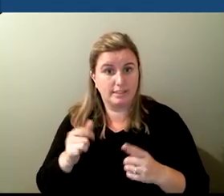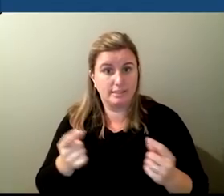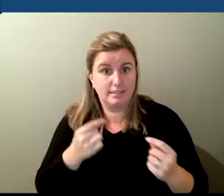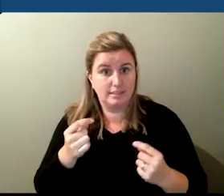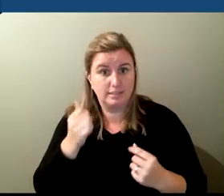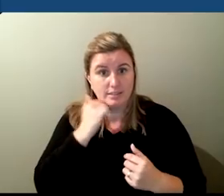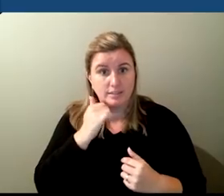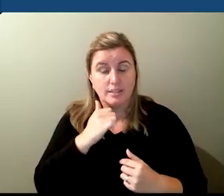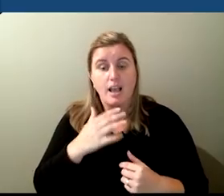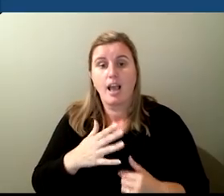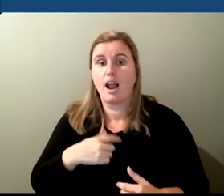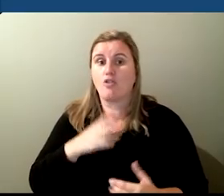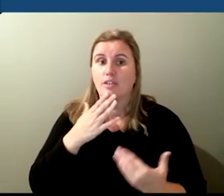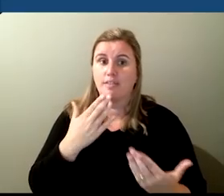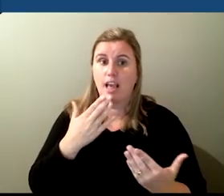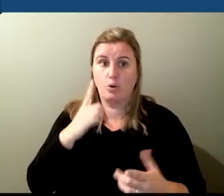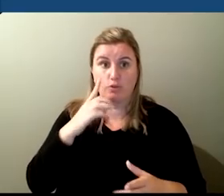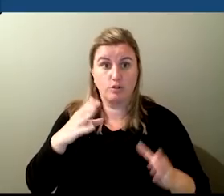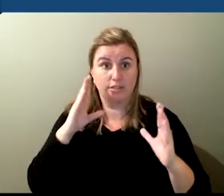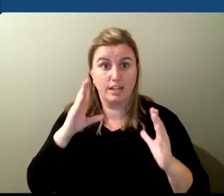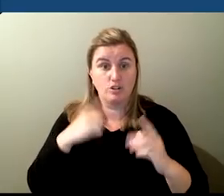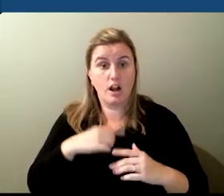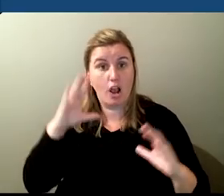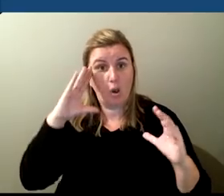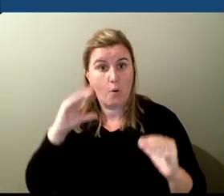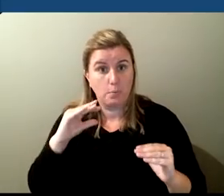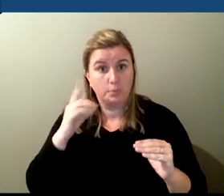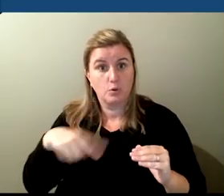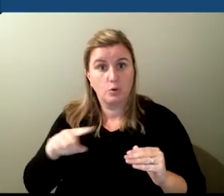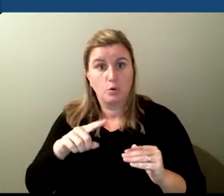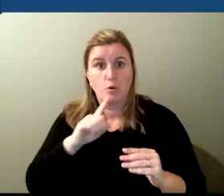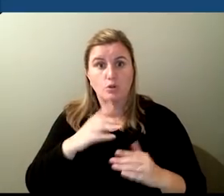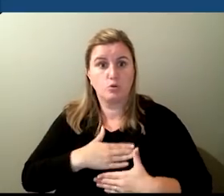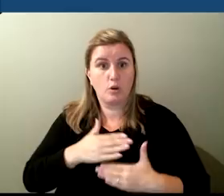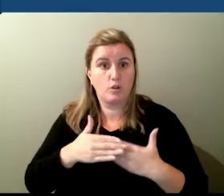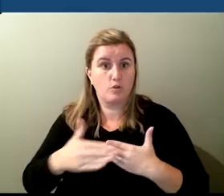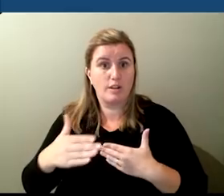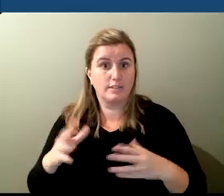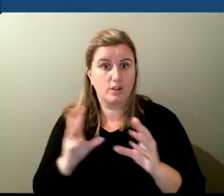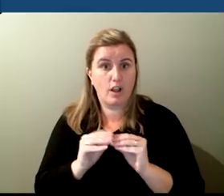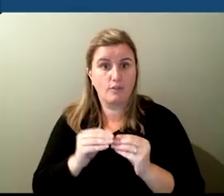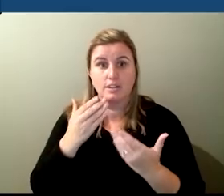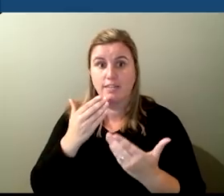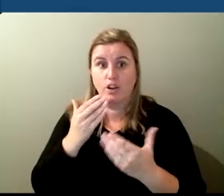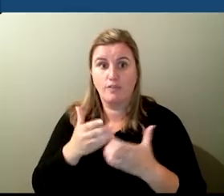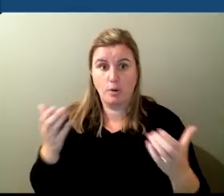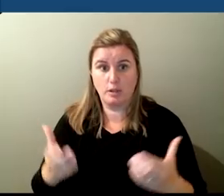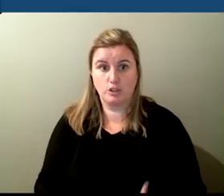I really thank you for your attention, and I hope that you guys enjoy the rest of the conference. Thank you very much.